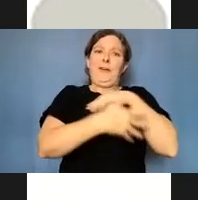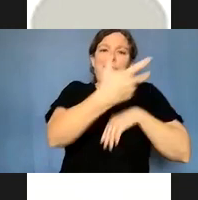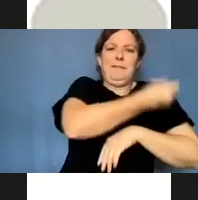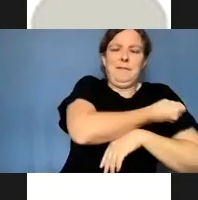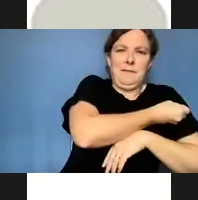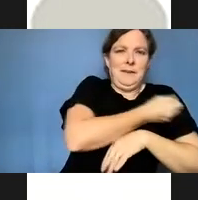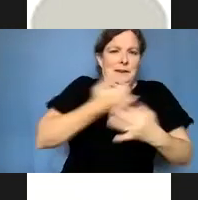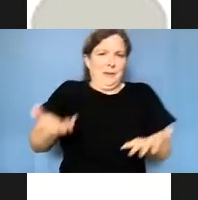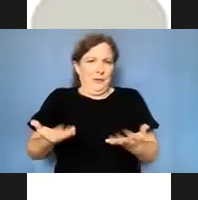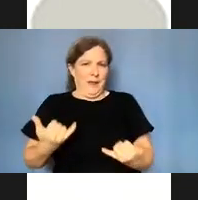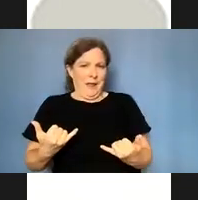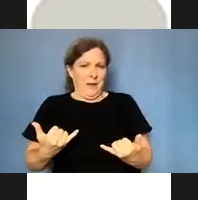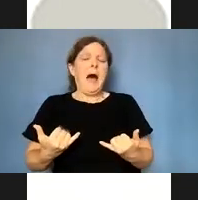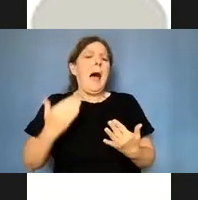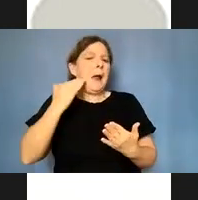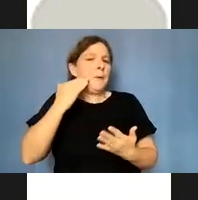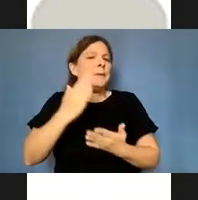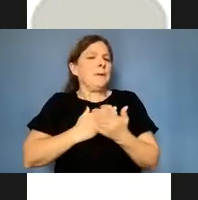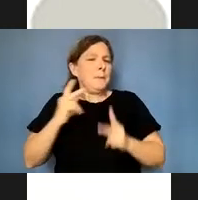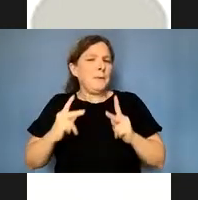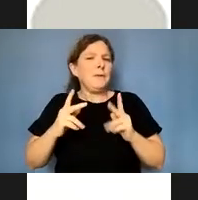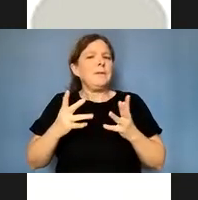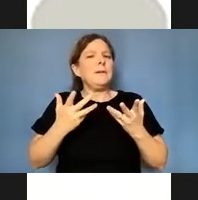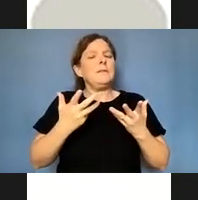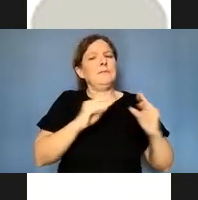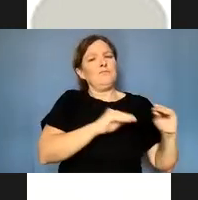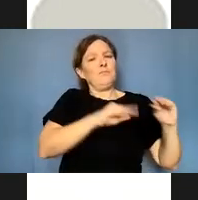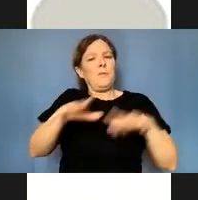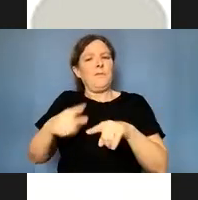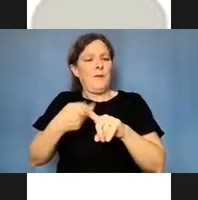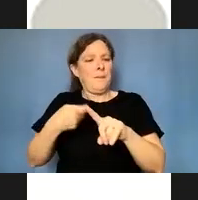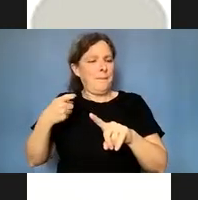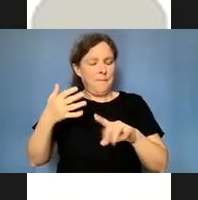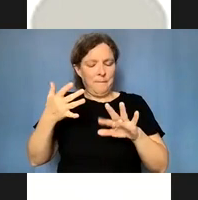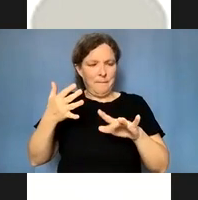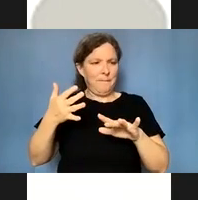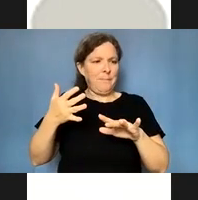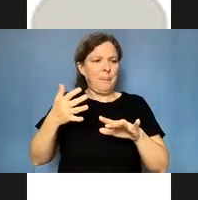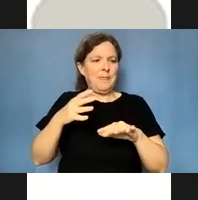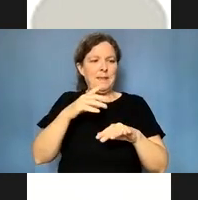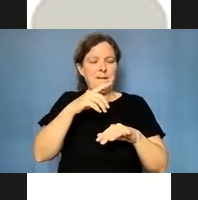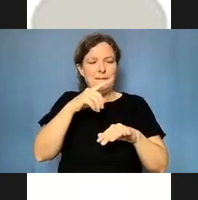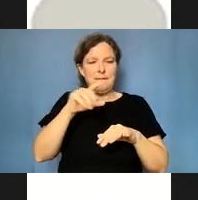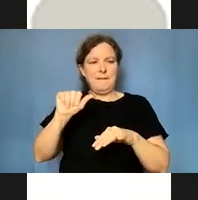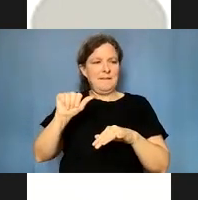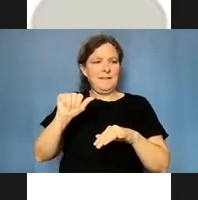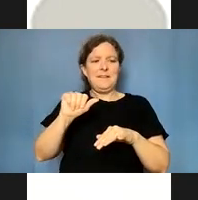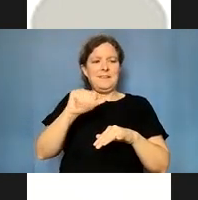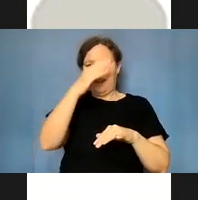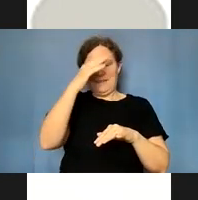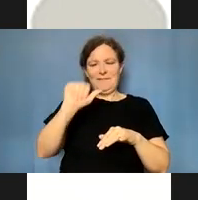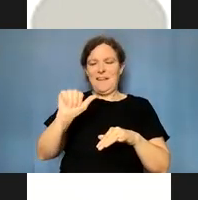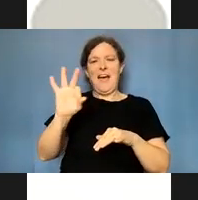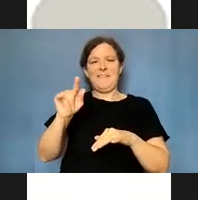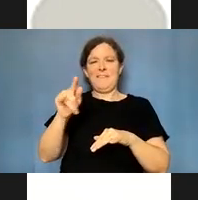So this includes, I'm aware of some people who have recently come from Afghanistan who were not able, they did receive vaccine there, but were